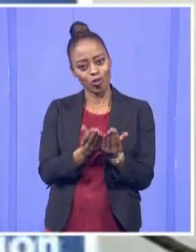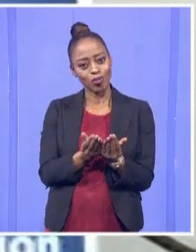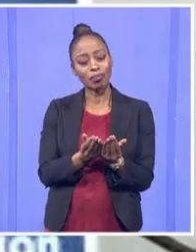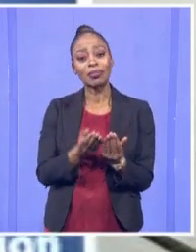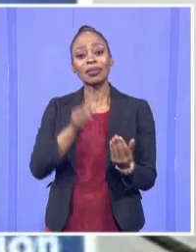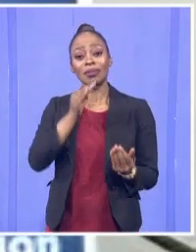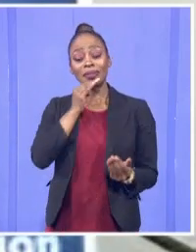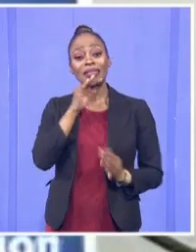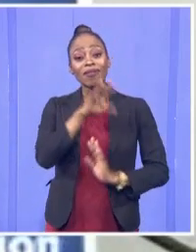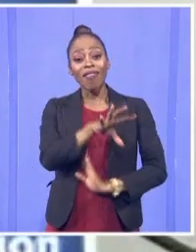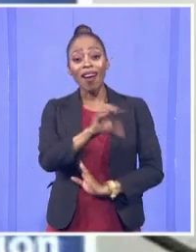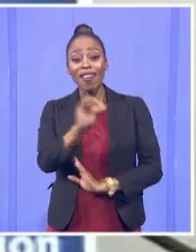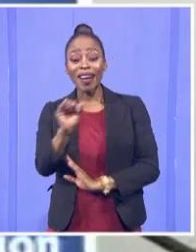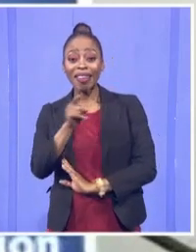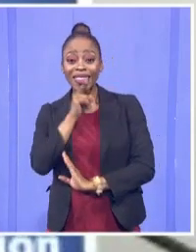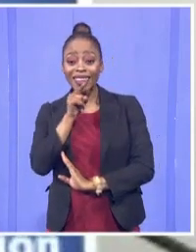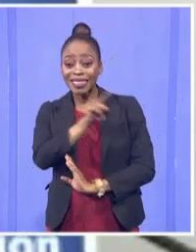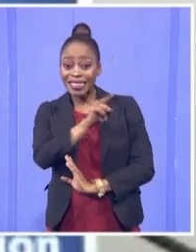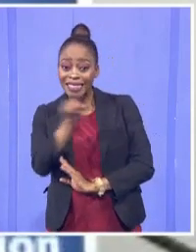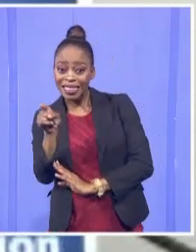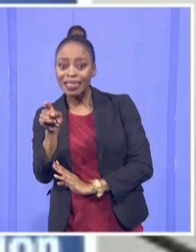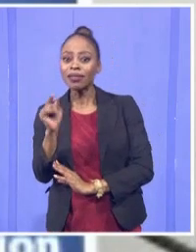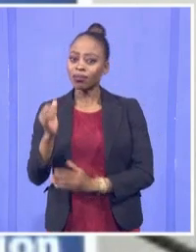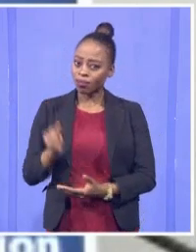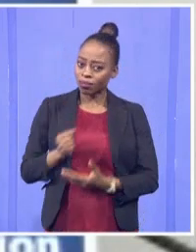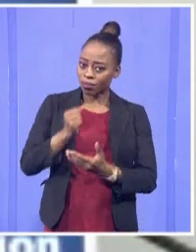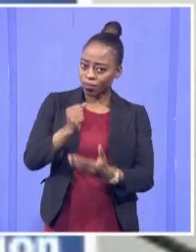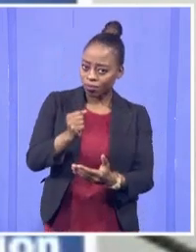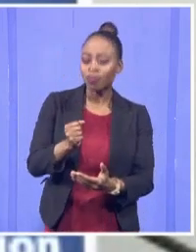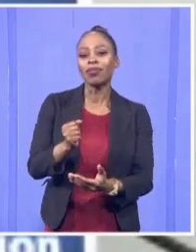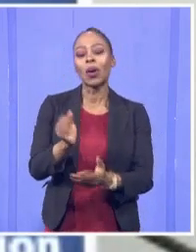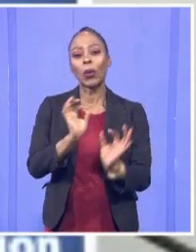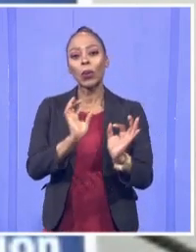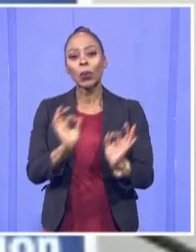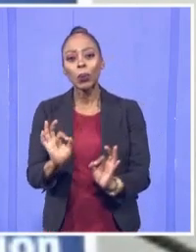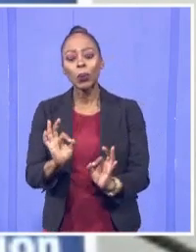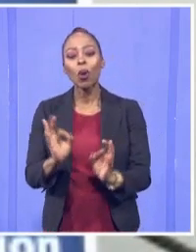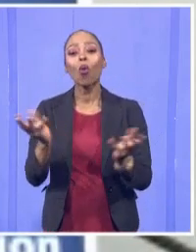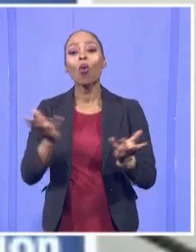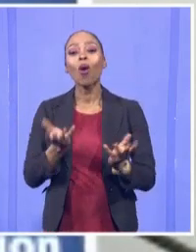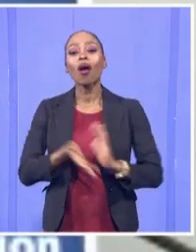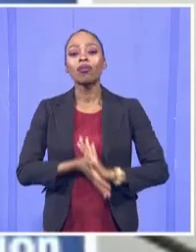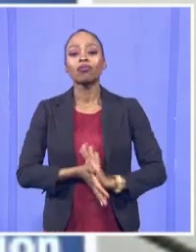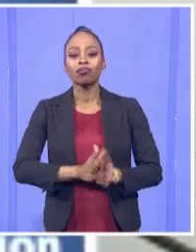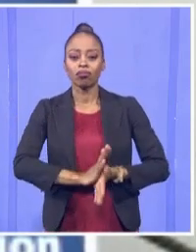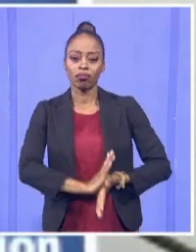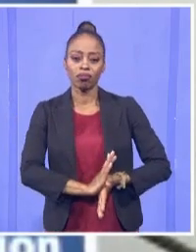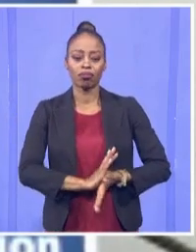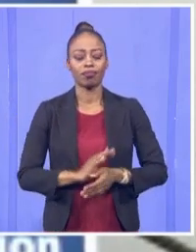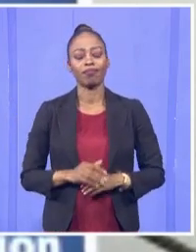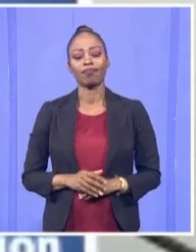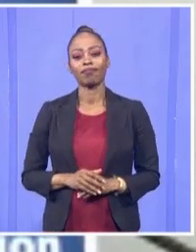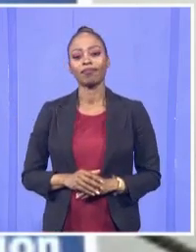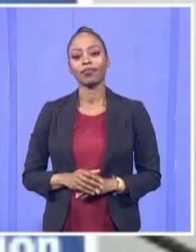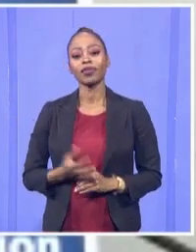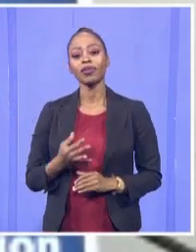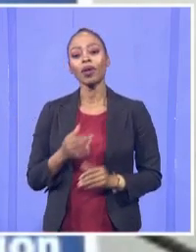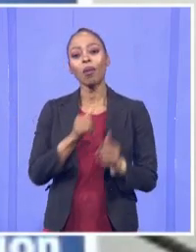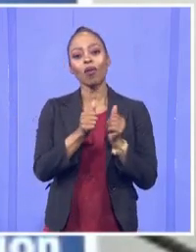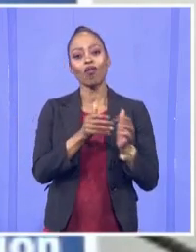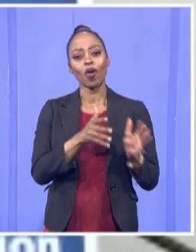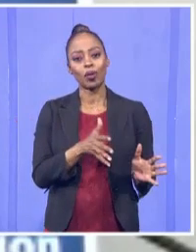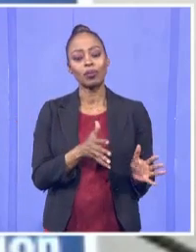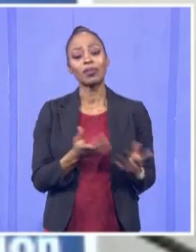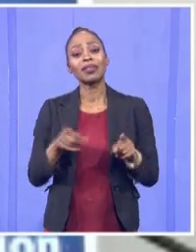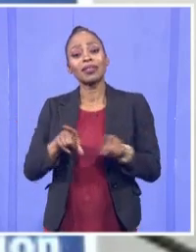this 500,000 also is an investment in our infrastructure portfolio.